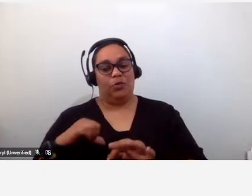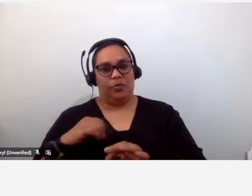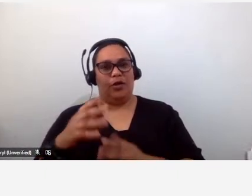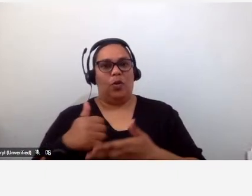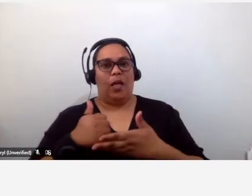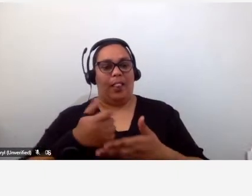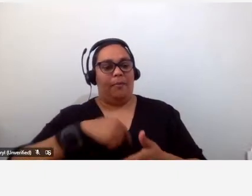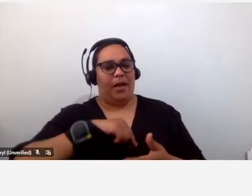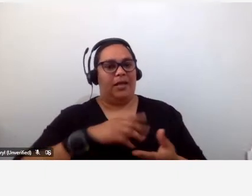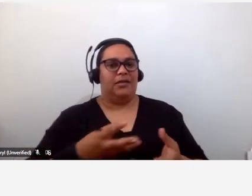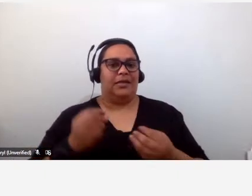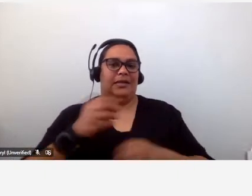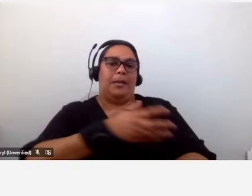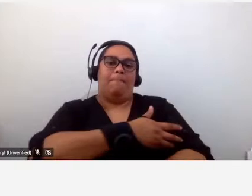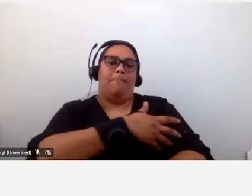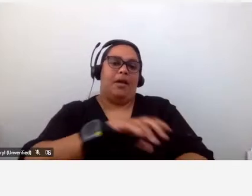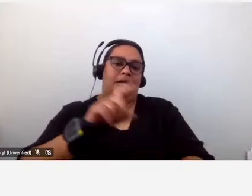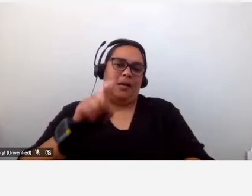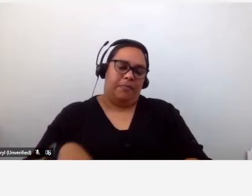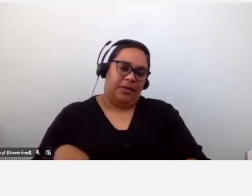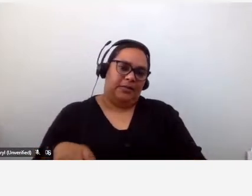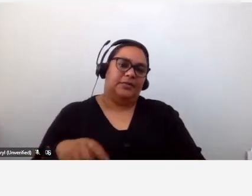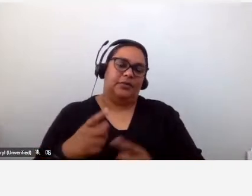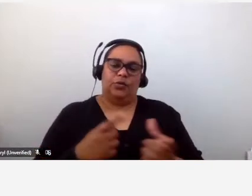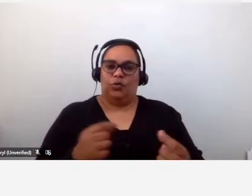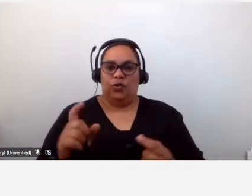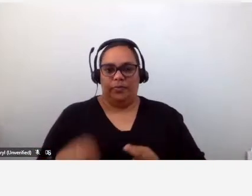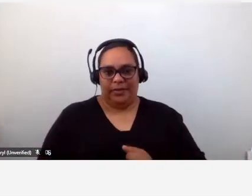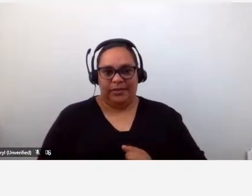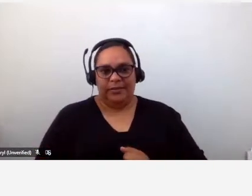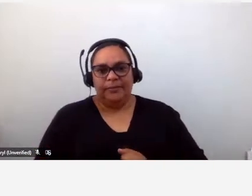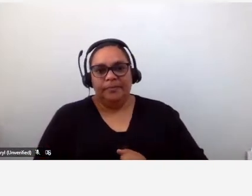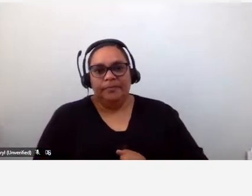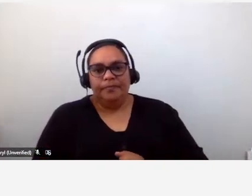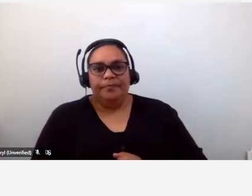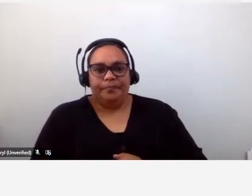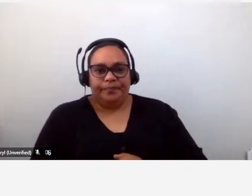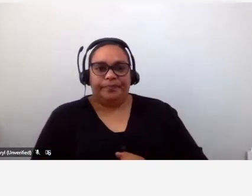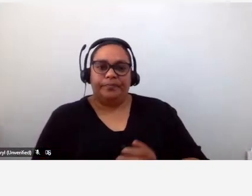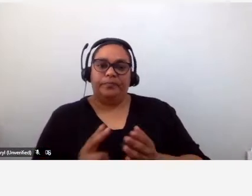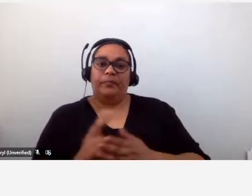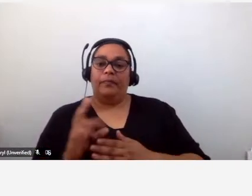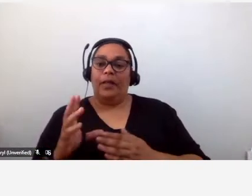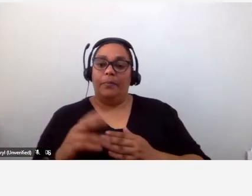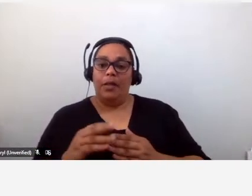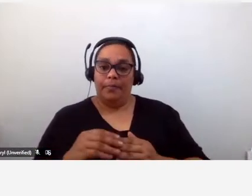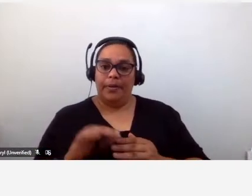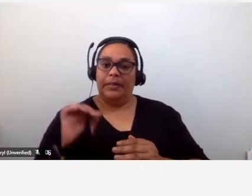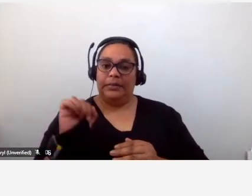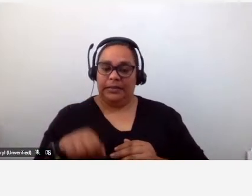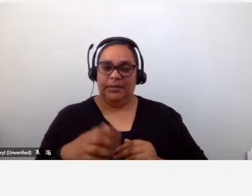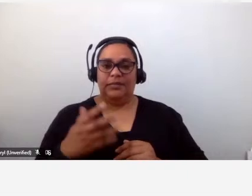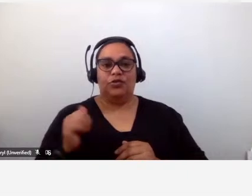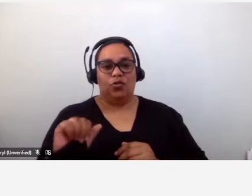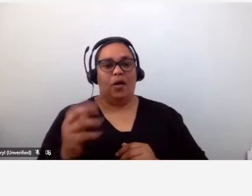help us in getting that mandate done. Honourable members, yes, there